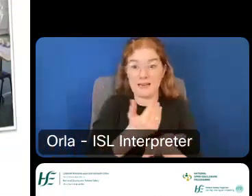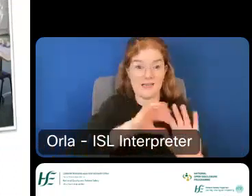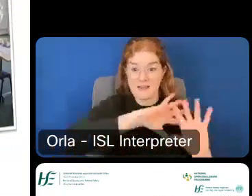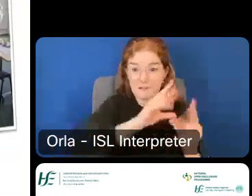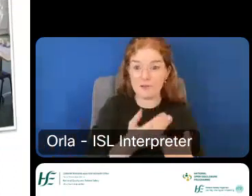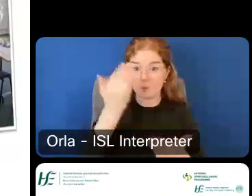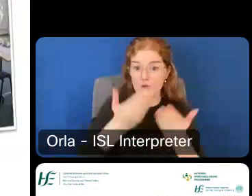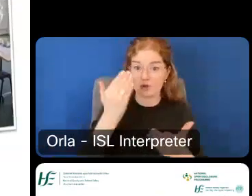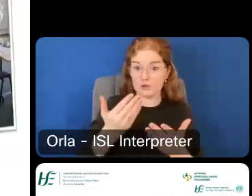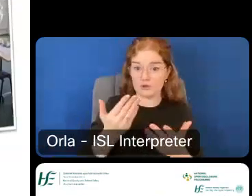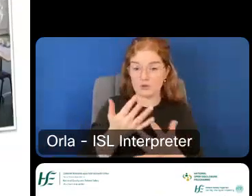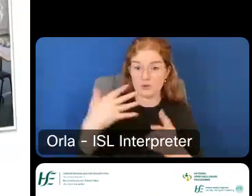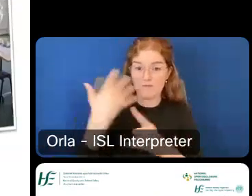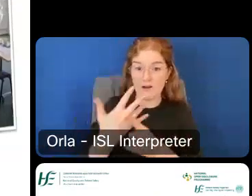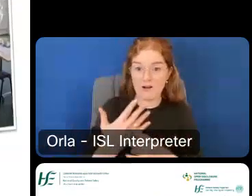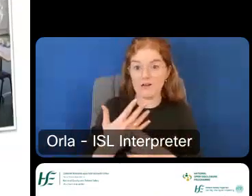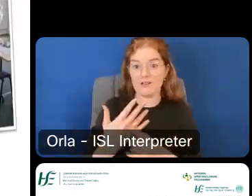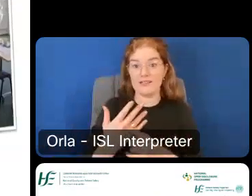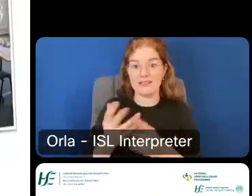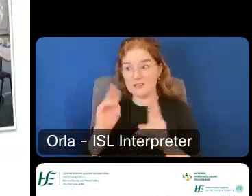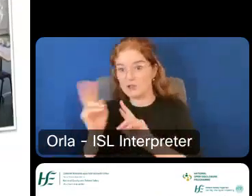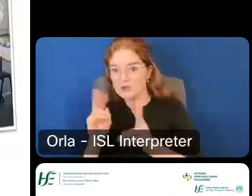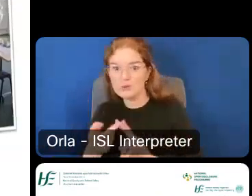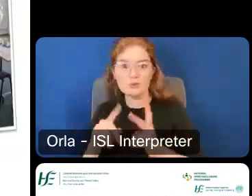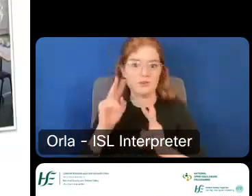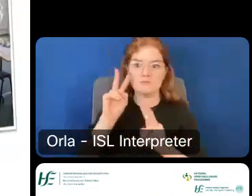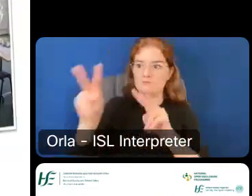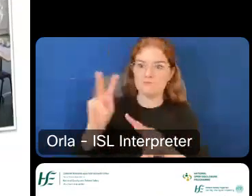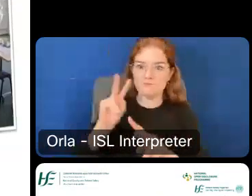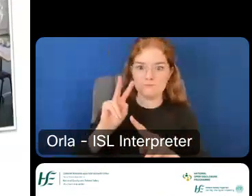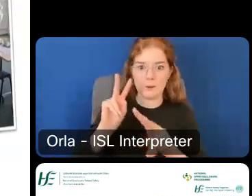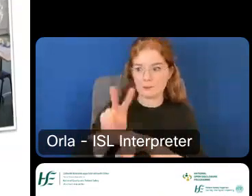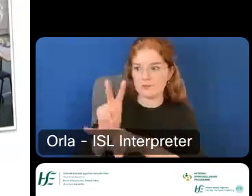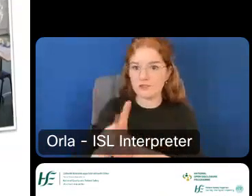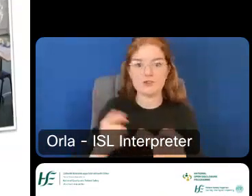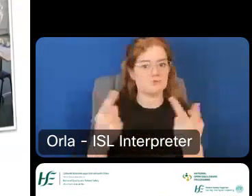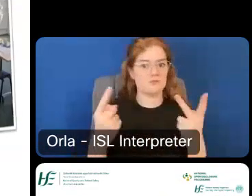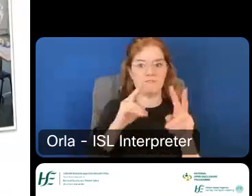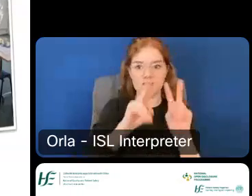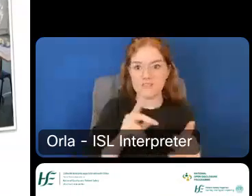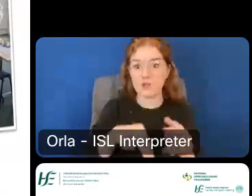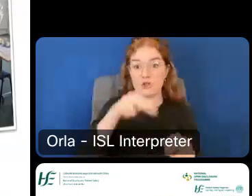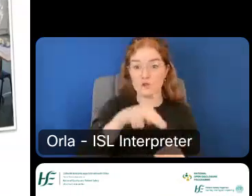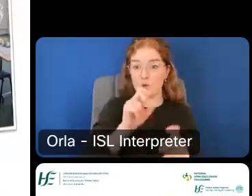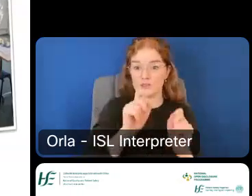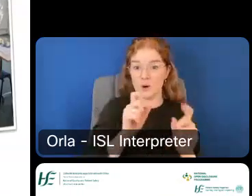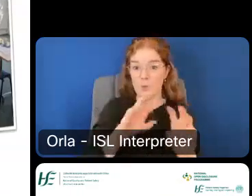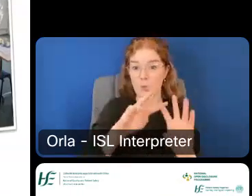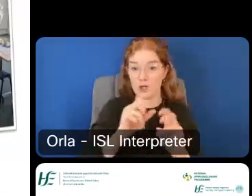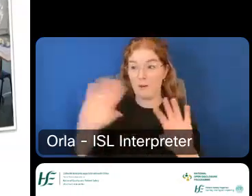through in all the qualitative interviews, the observation studies, the North Star workshop, and really kind of